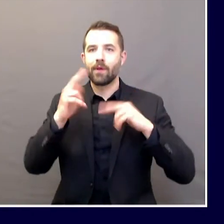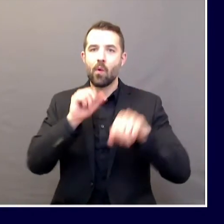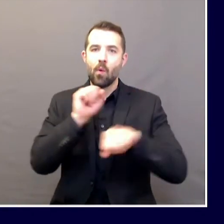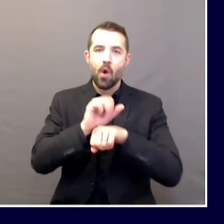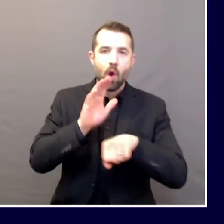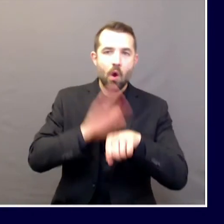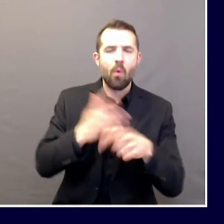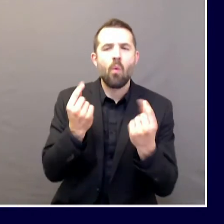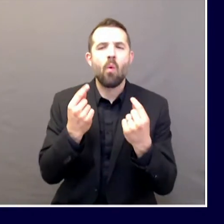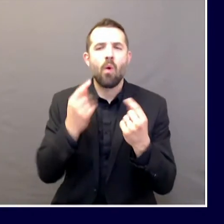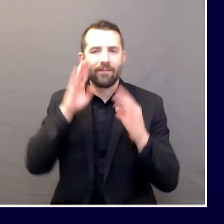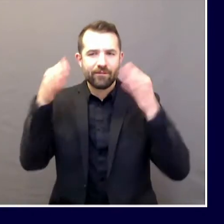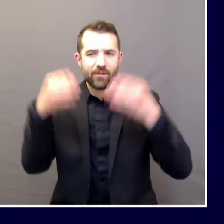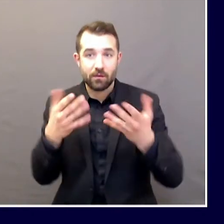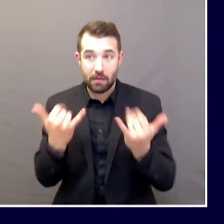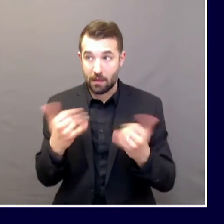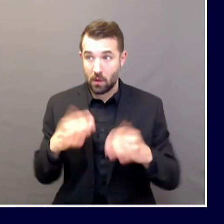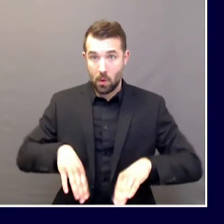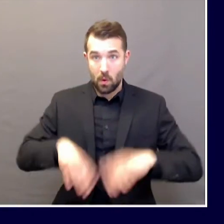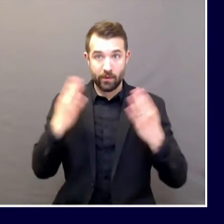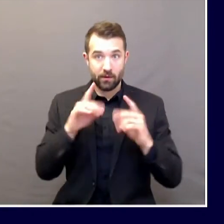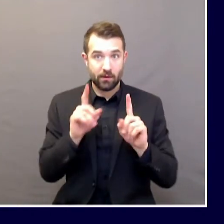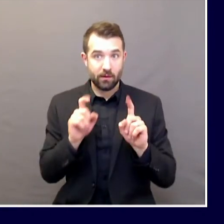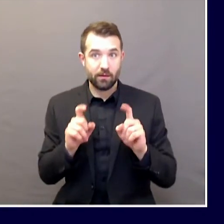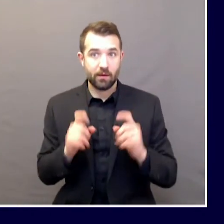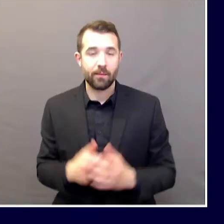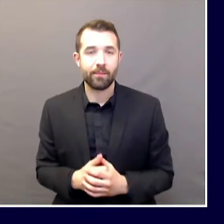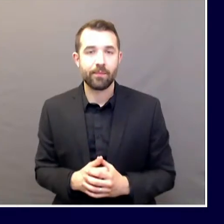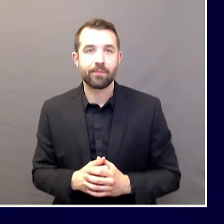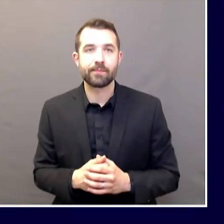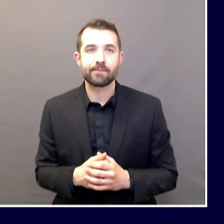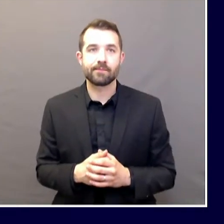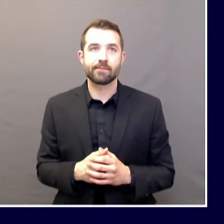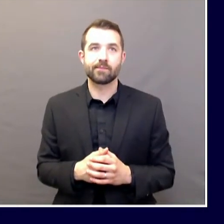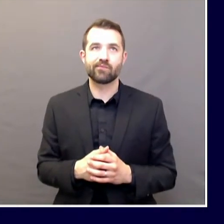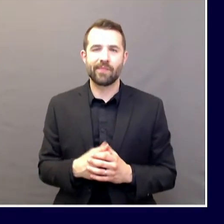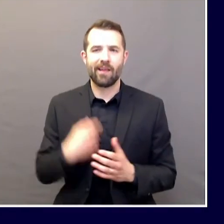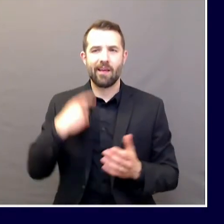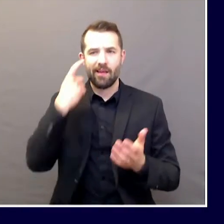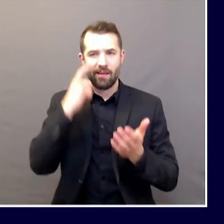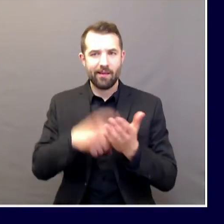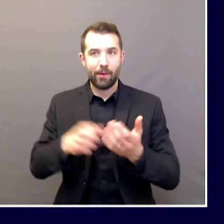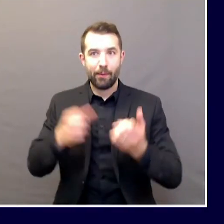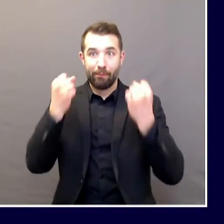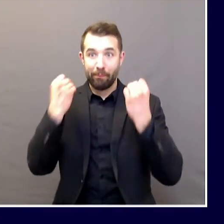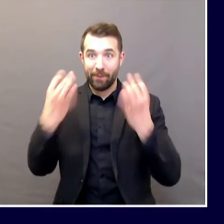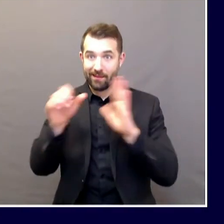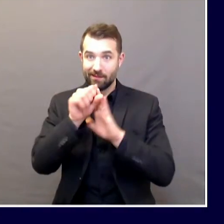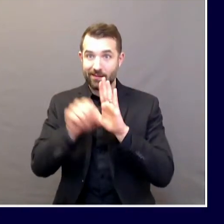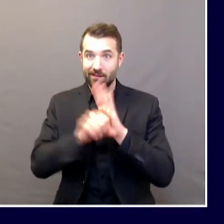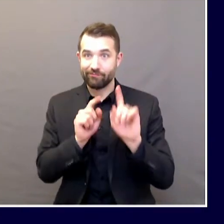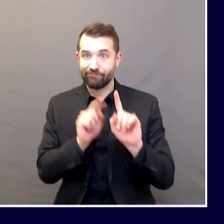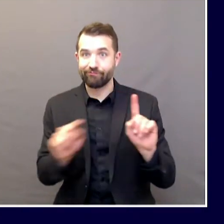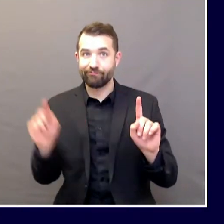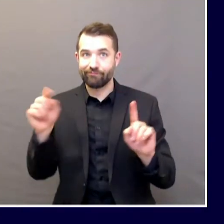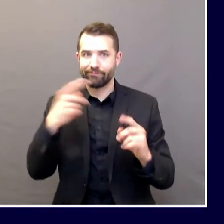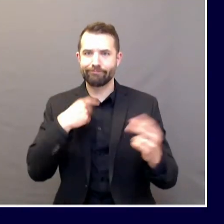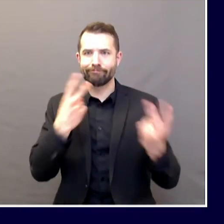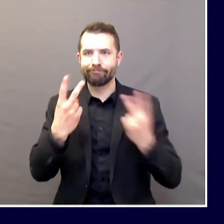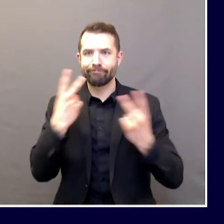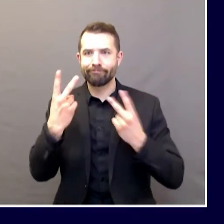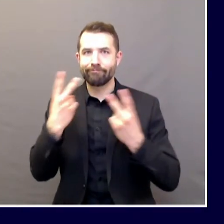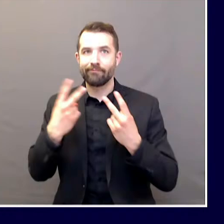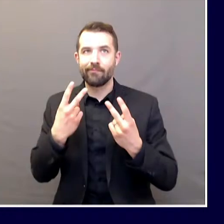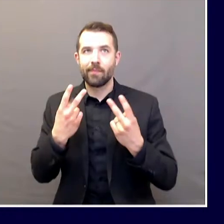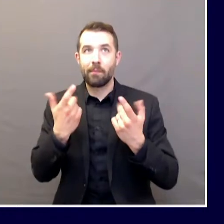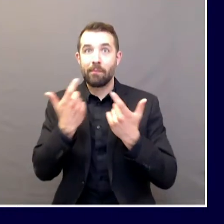we've seen, and I think what the vast majority of states have seen, is that very, very large providers have opted to